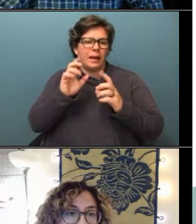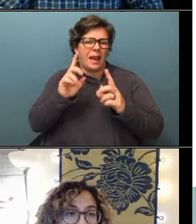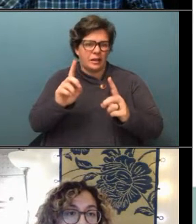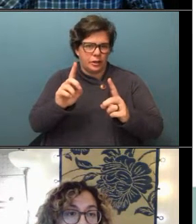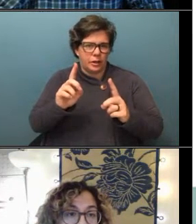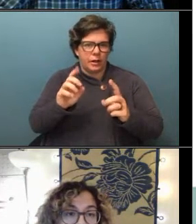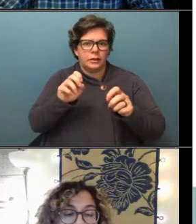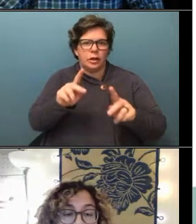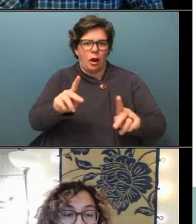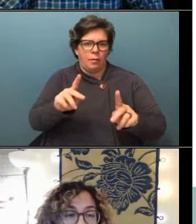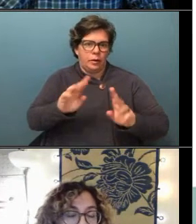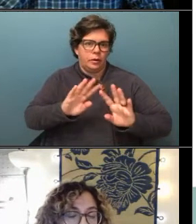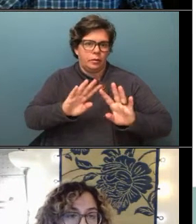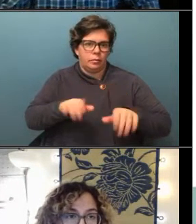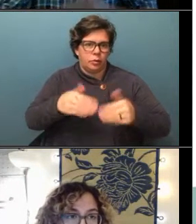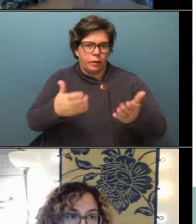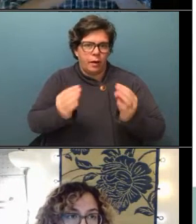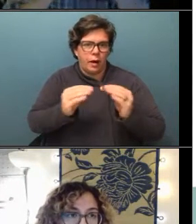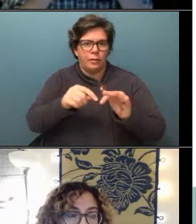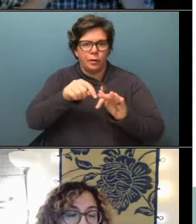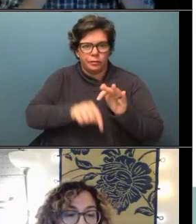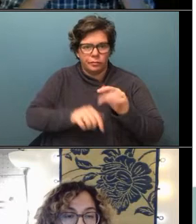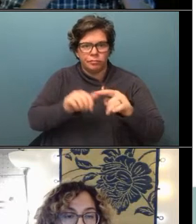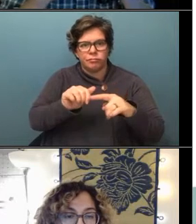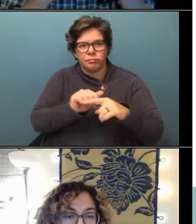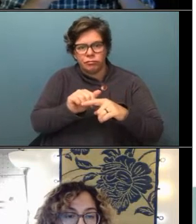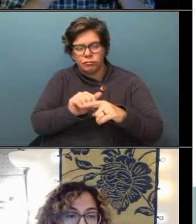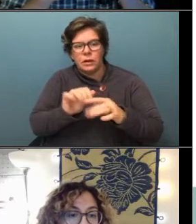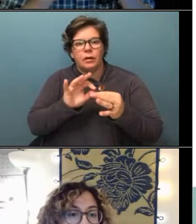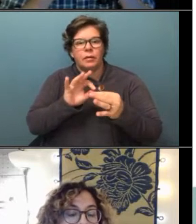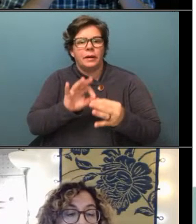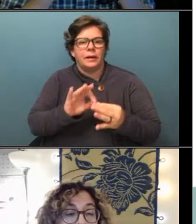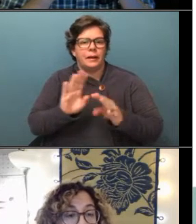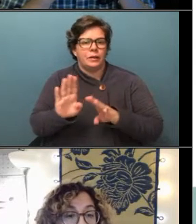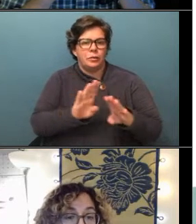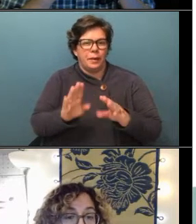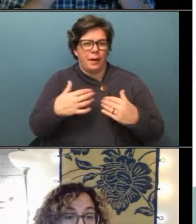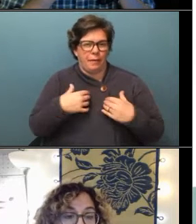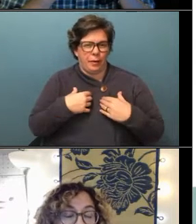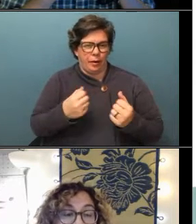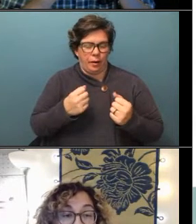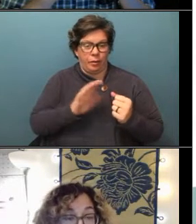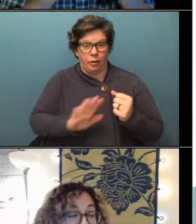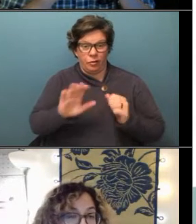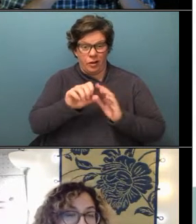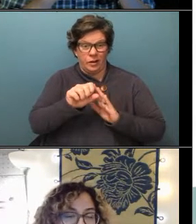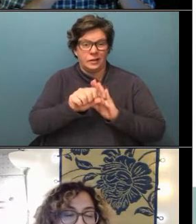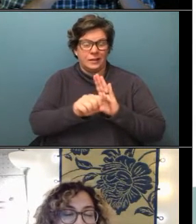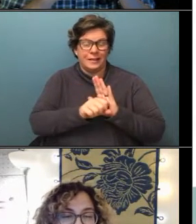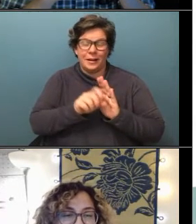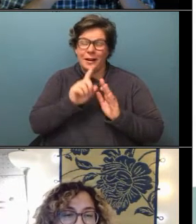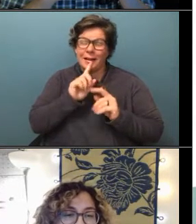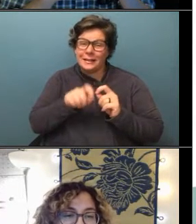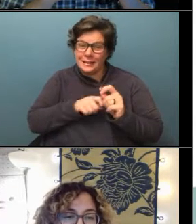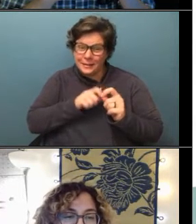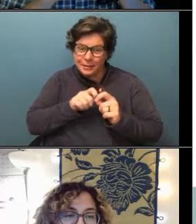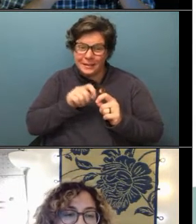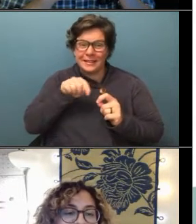opportunities for folks to learn more about behavioral health within the state. More importantly, or more specific to